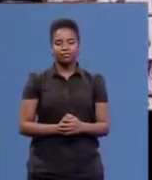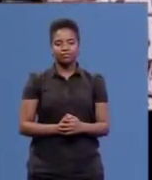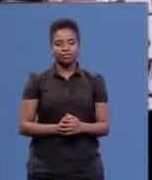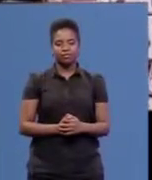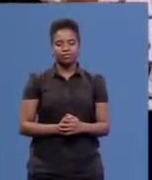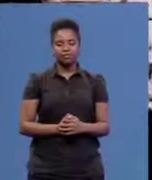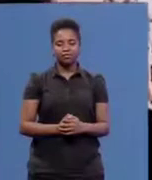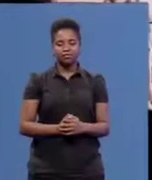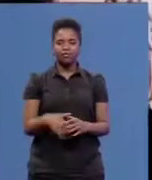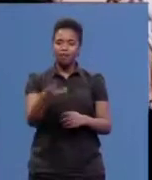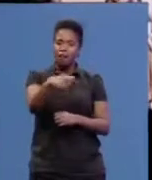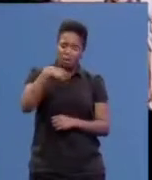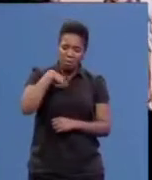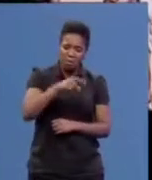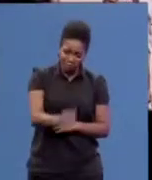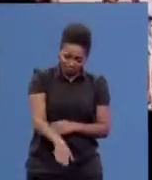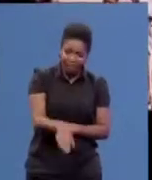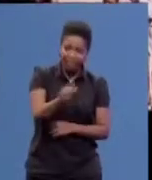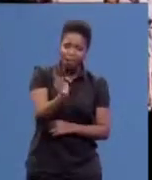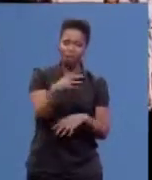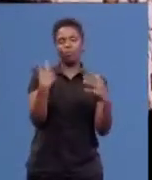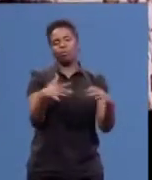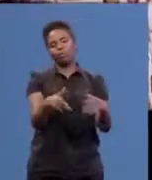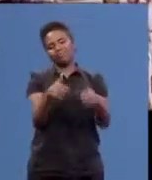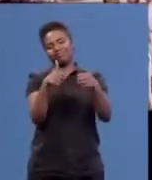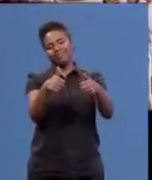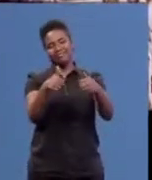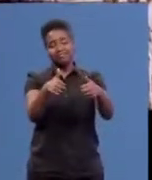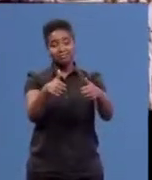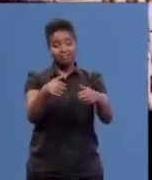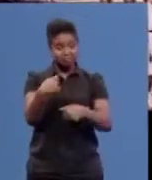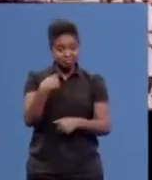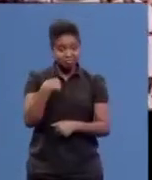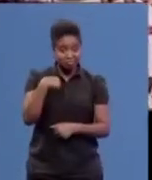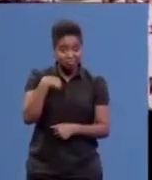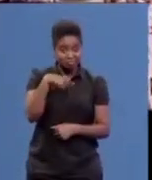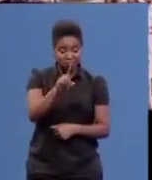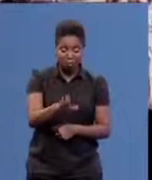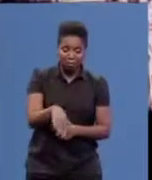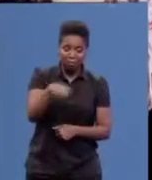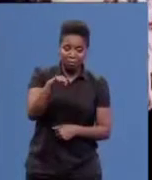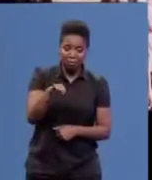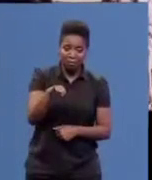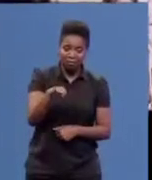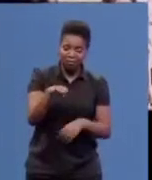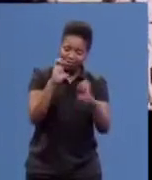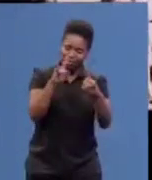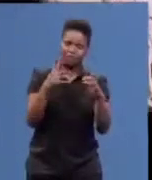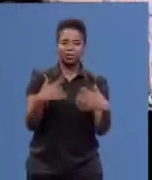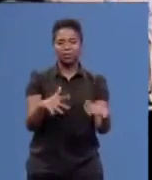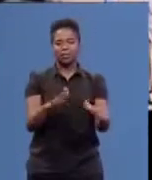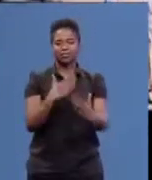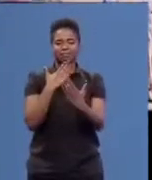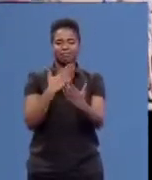Science. Science? Oh, very good. Mathematics? Huh? You take mathematics? Yeah. Oh, very good. If you pass